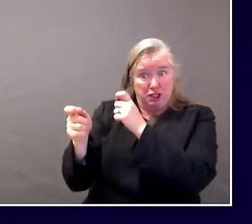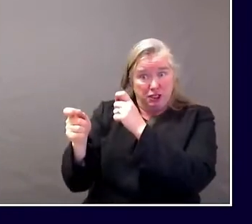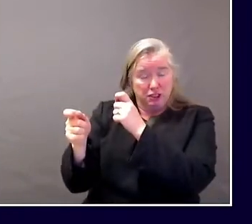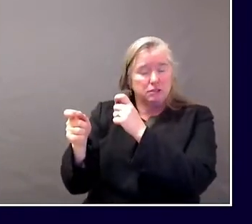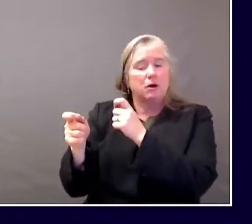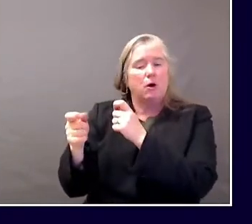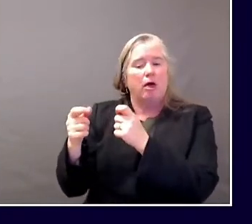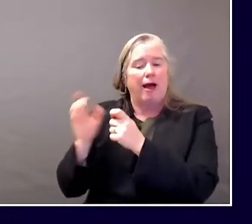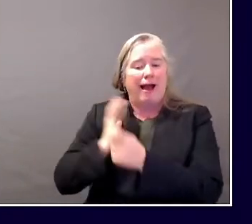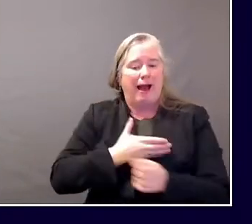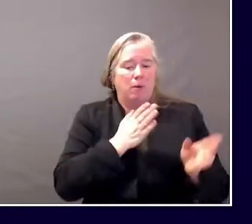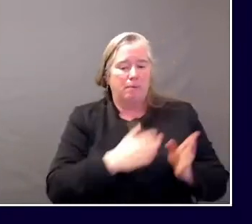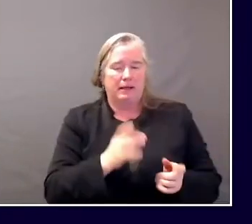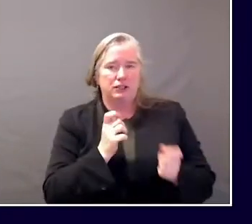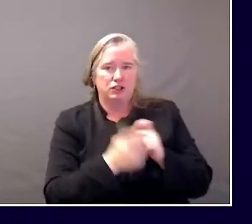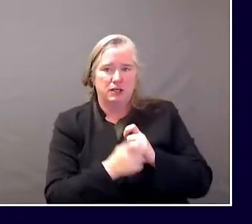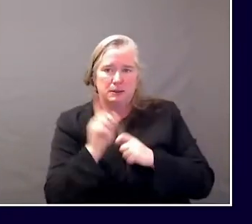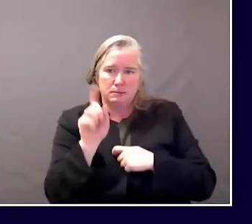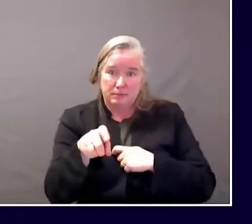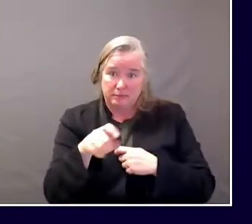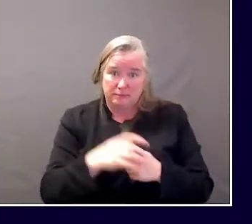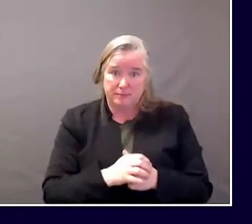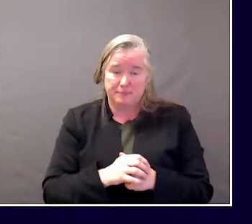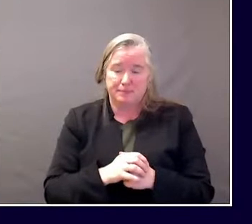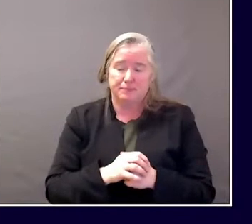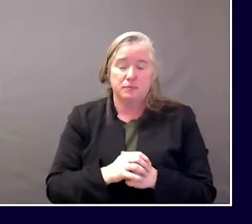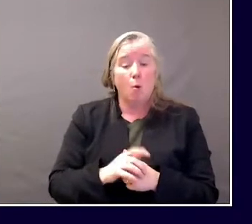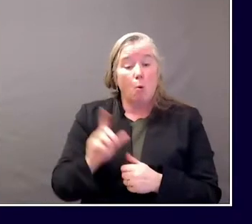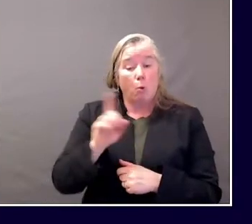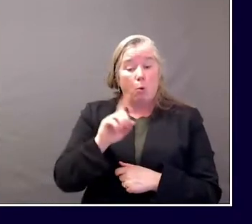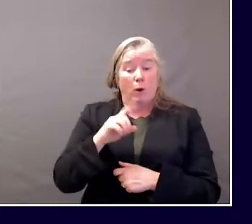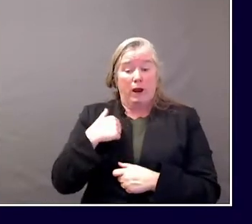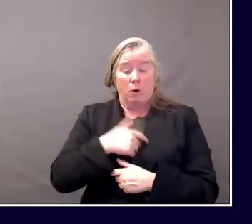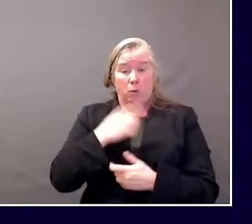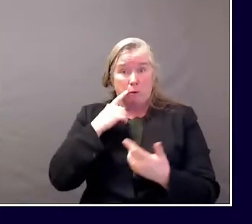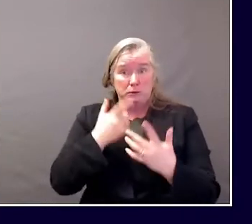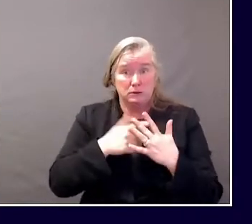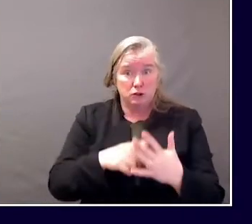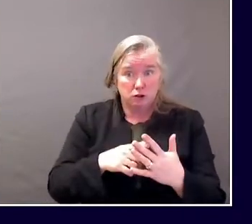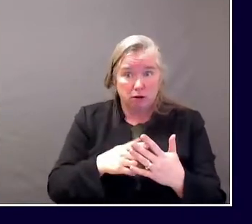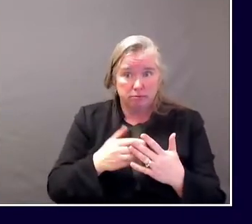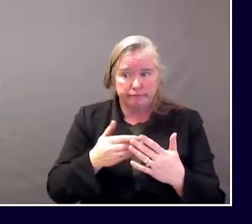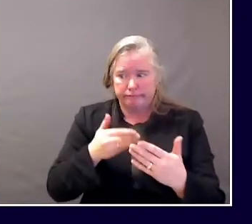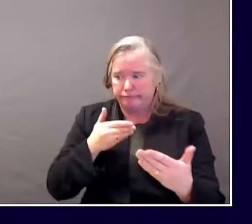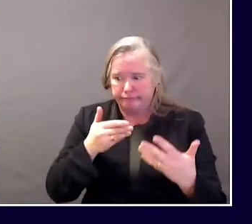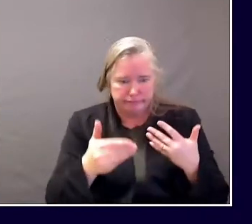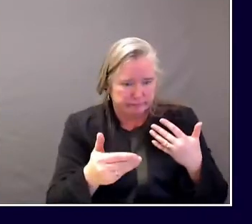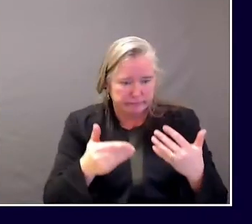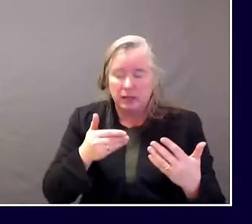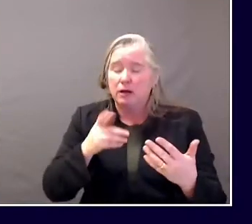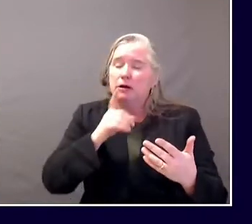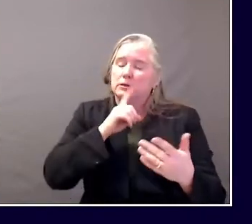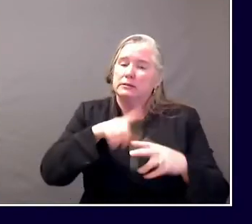about what it would mean in terms of where we'd start, difficult to say. It really does depend there on the volume.